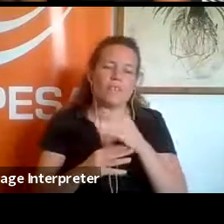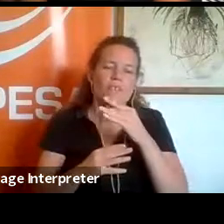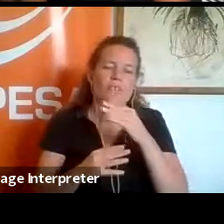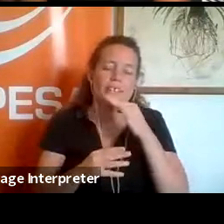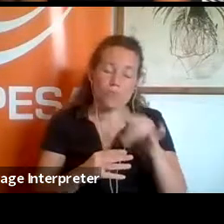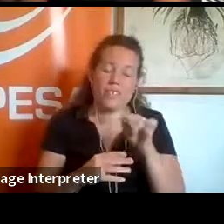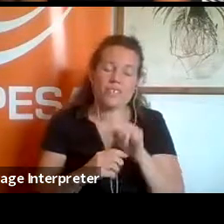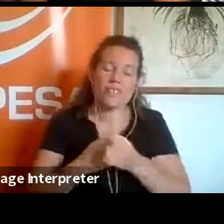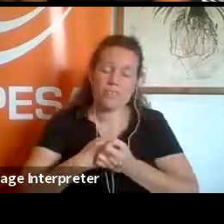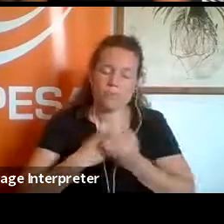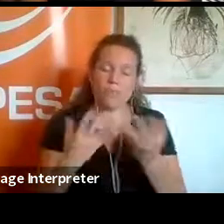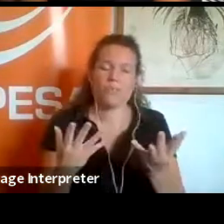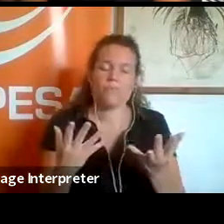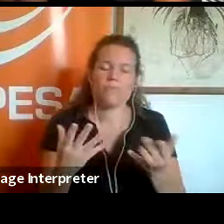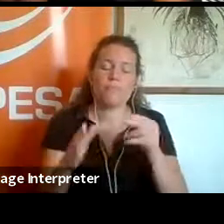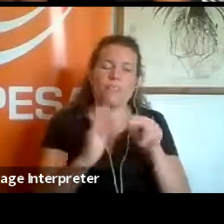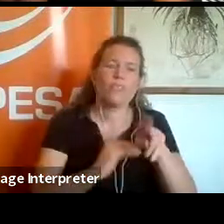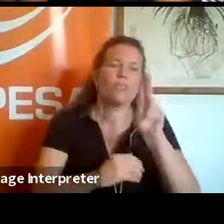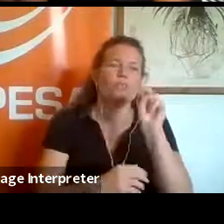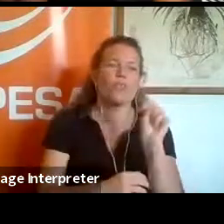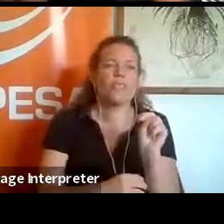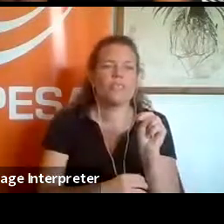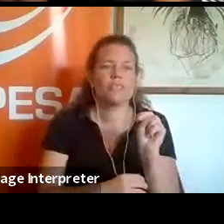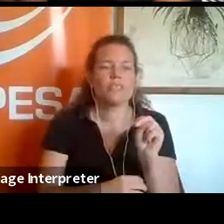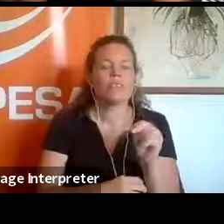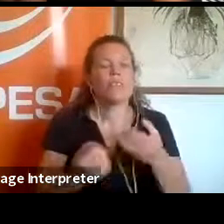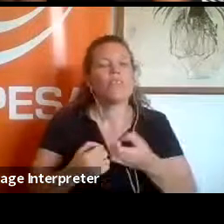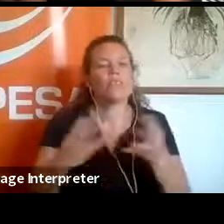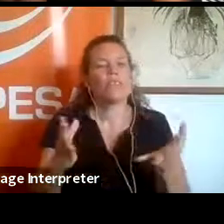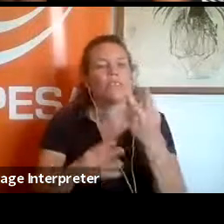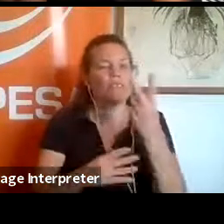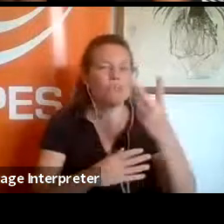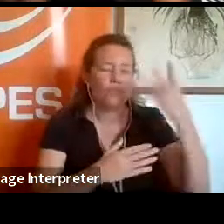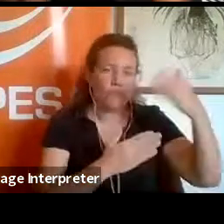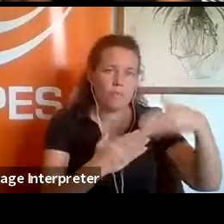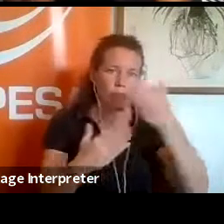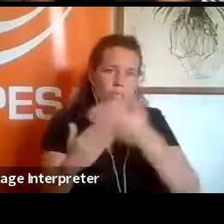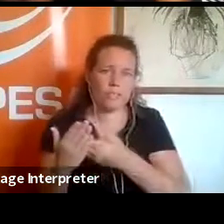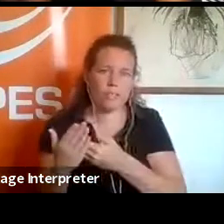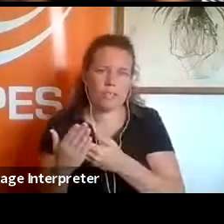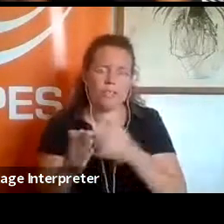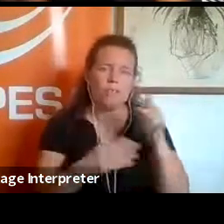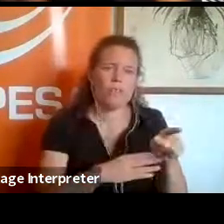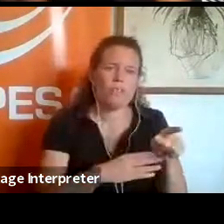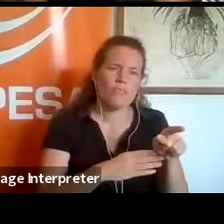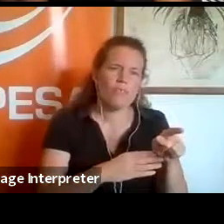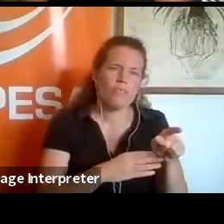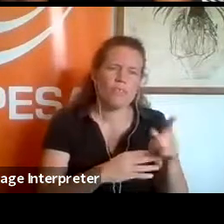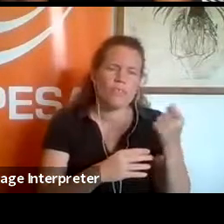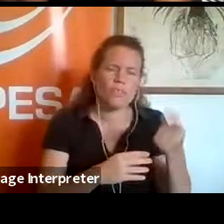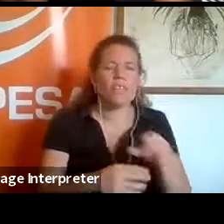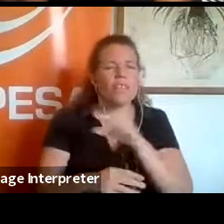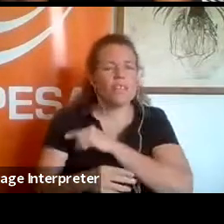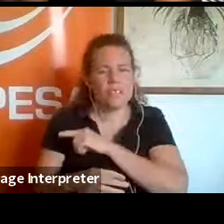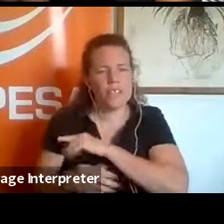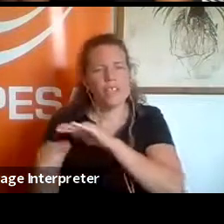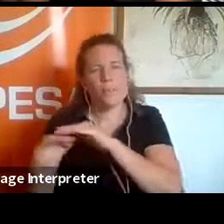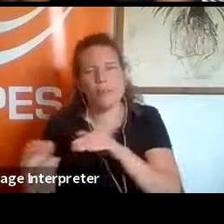released two important reports this year. One focused on disinformation and one focused on gender-based violence